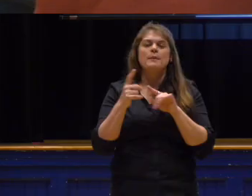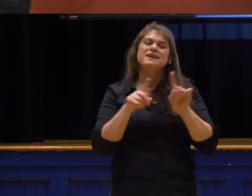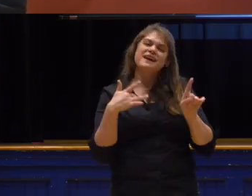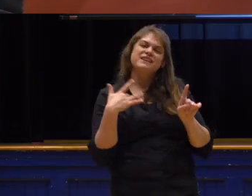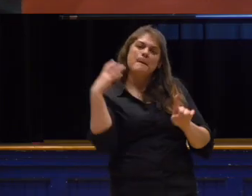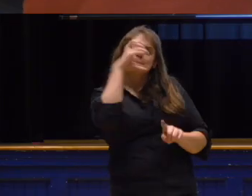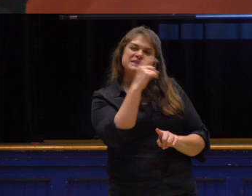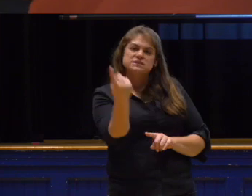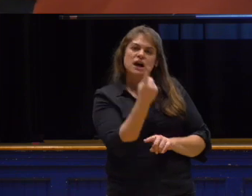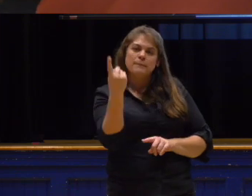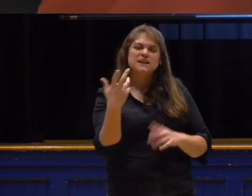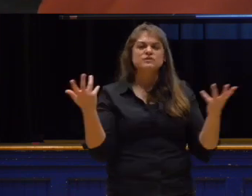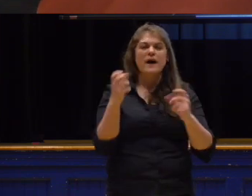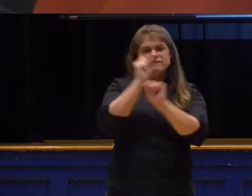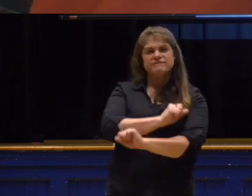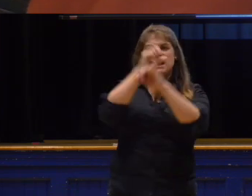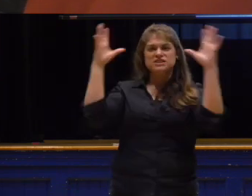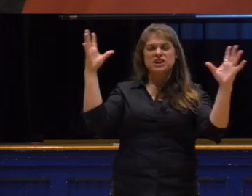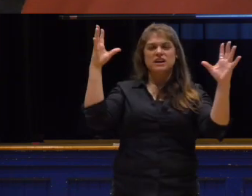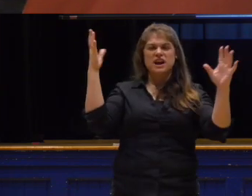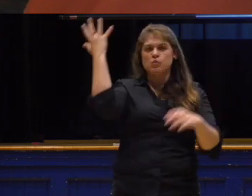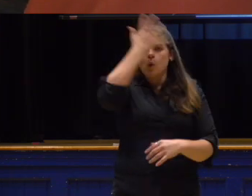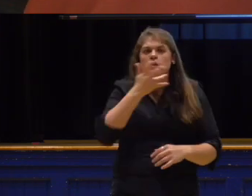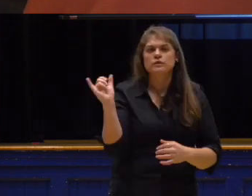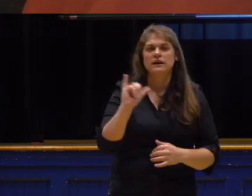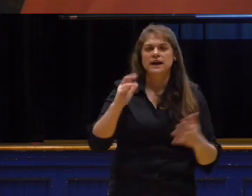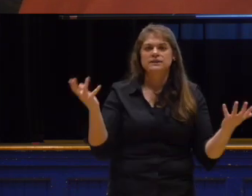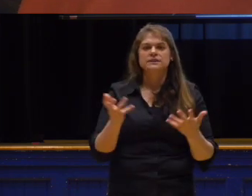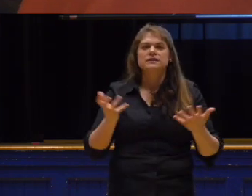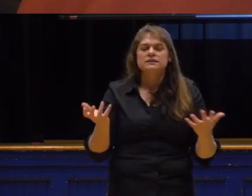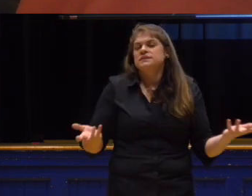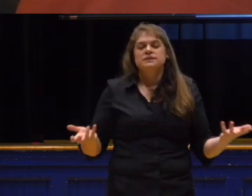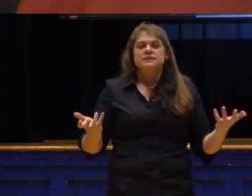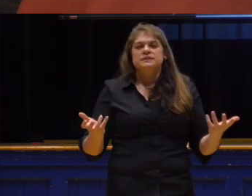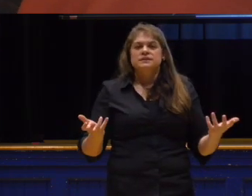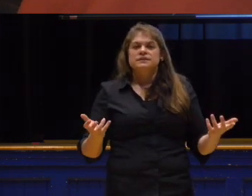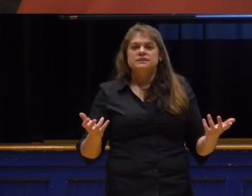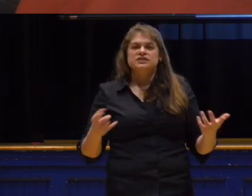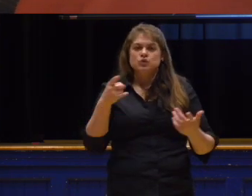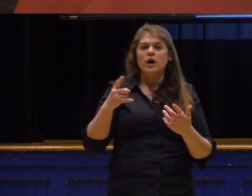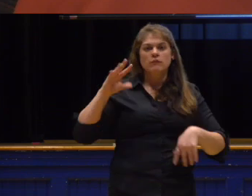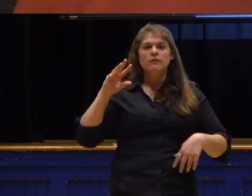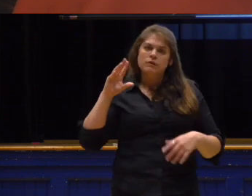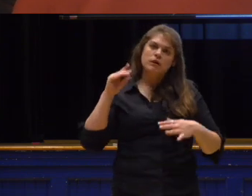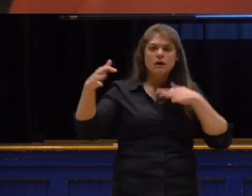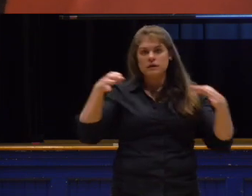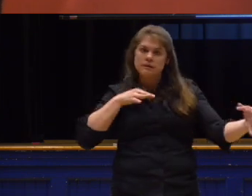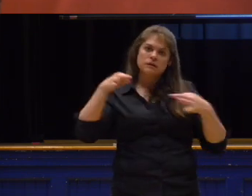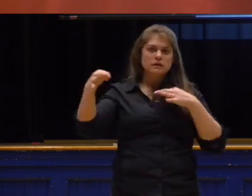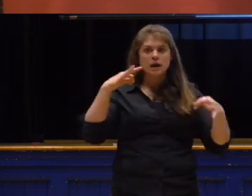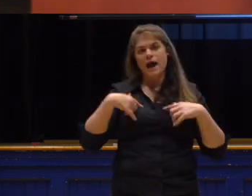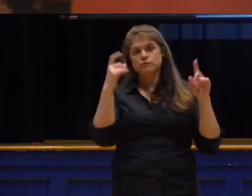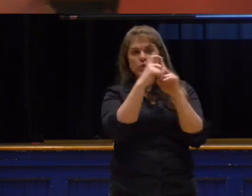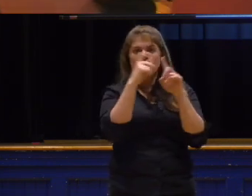know, I'm missing something in my head, and that's a vision of what this is actually going to work like, what it's going to look like. You're talking a lot